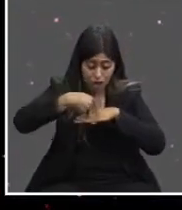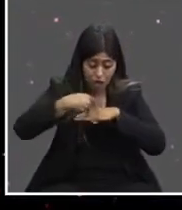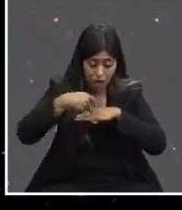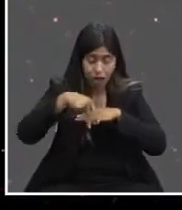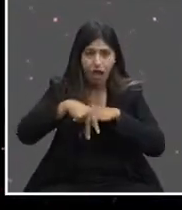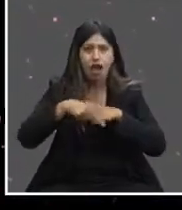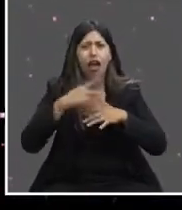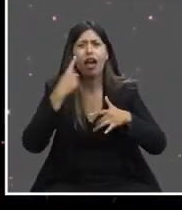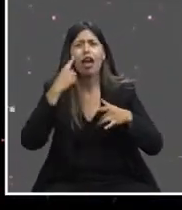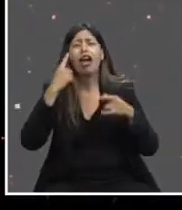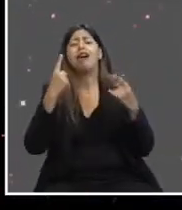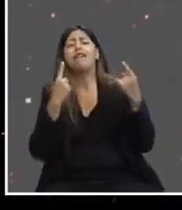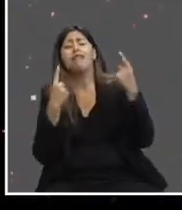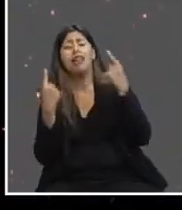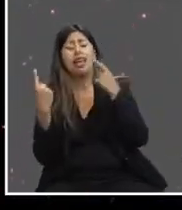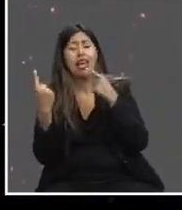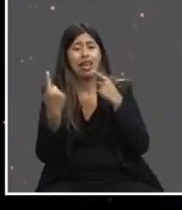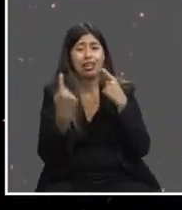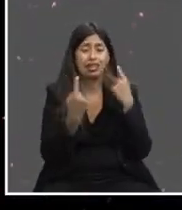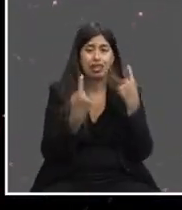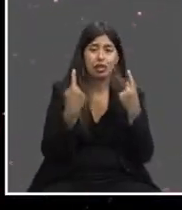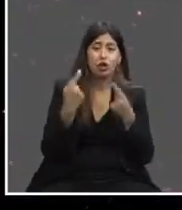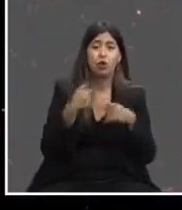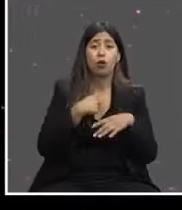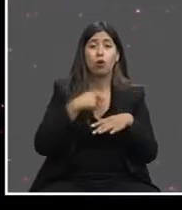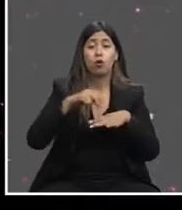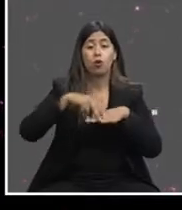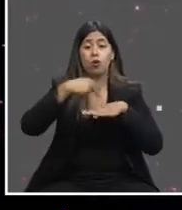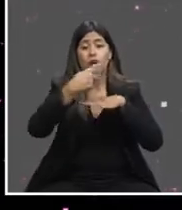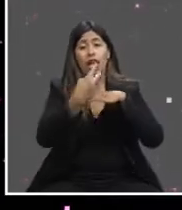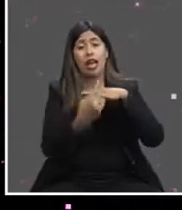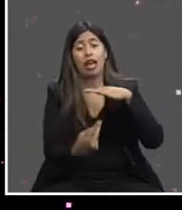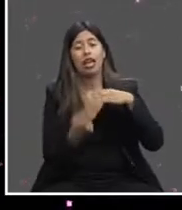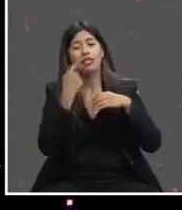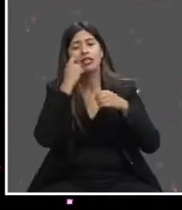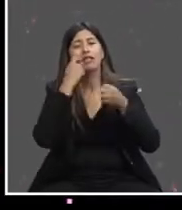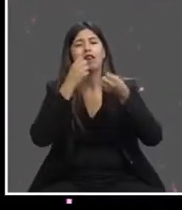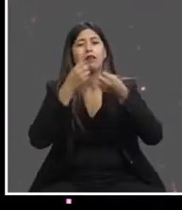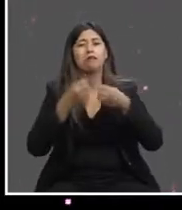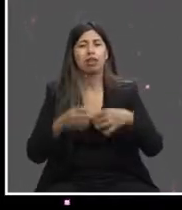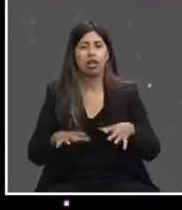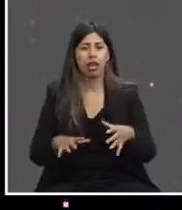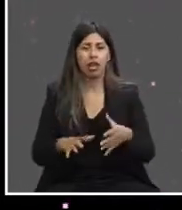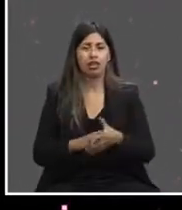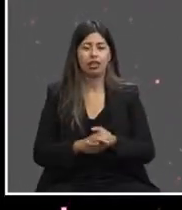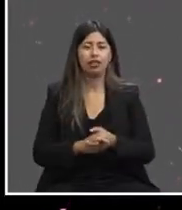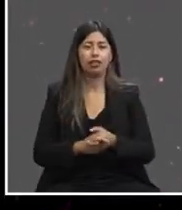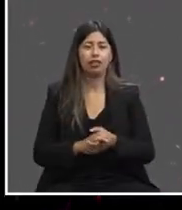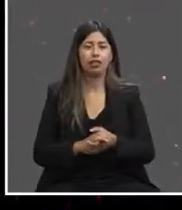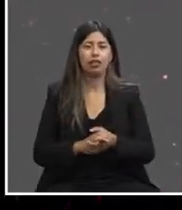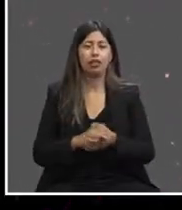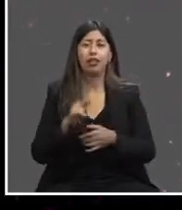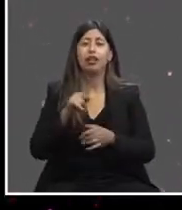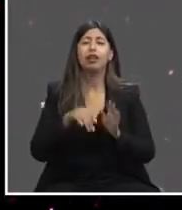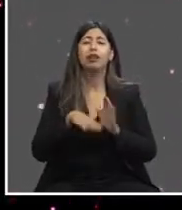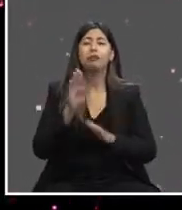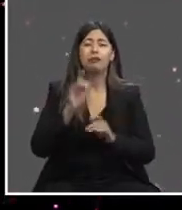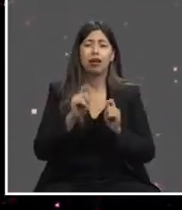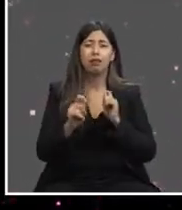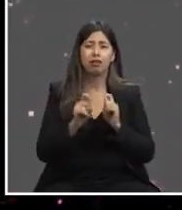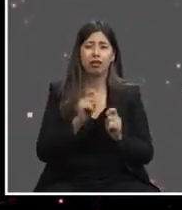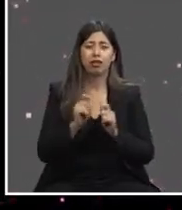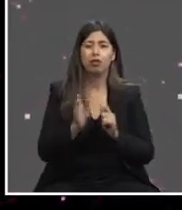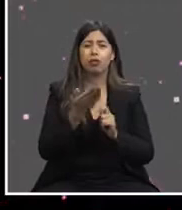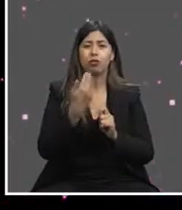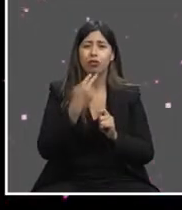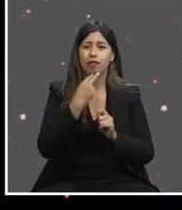lost. We do not know just how likely we are to fall, but it's the greatest risk to which we have ever been exposed.